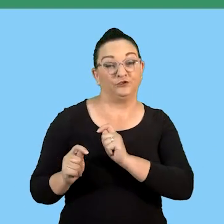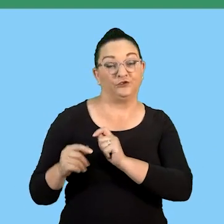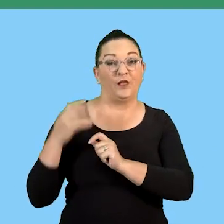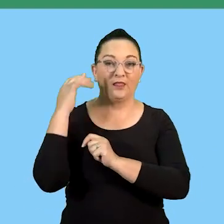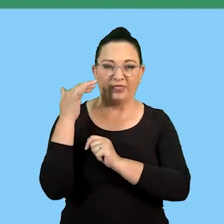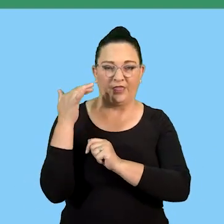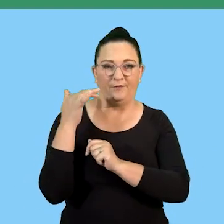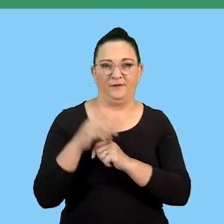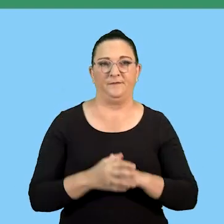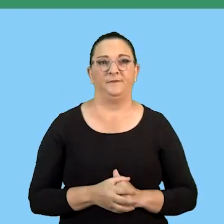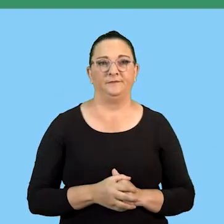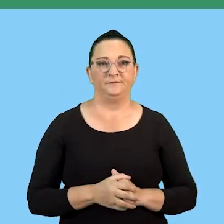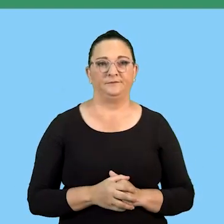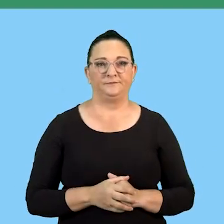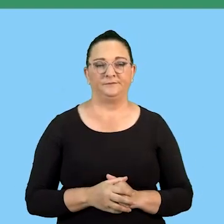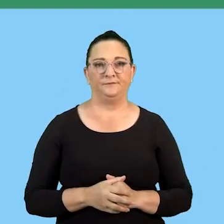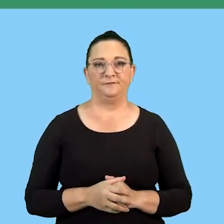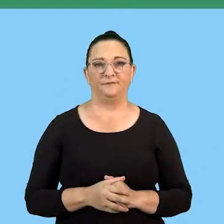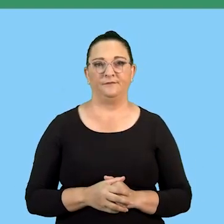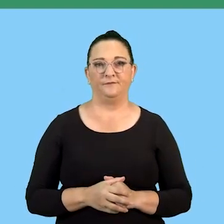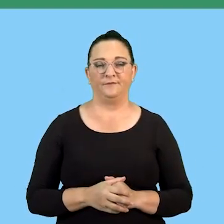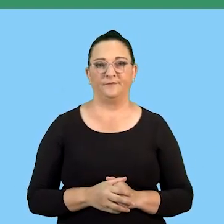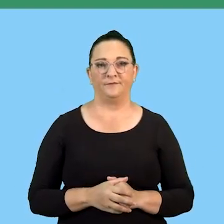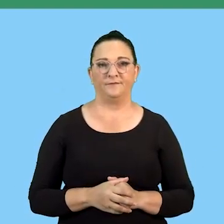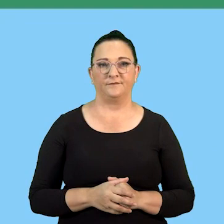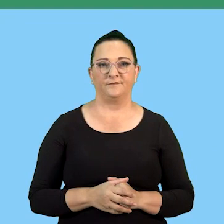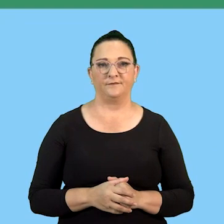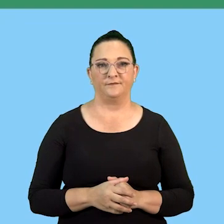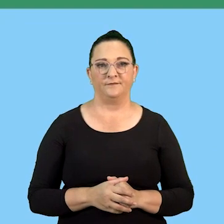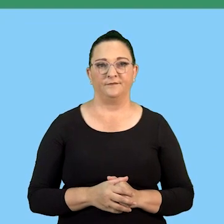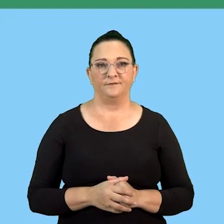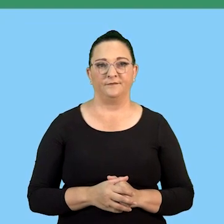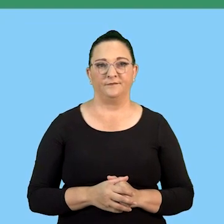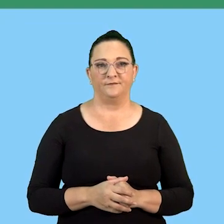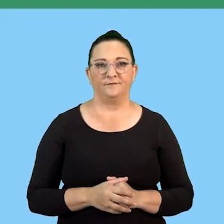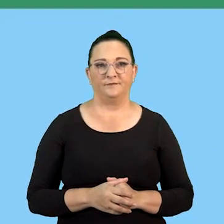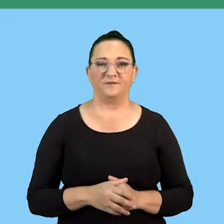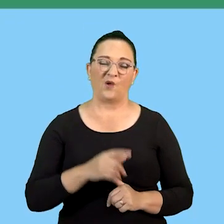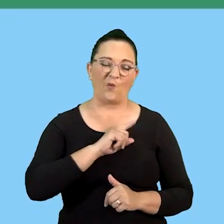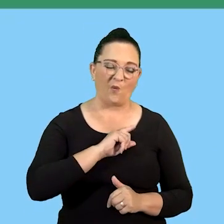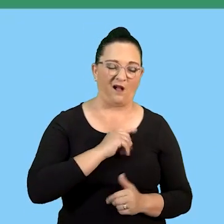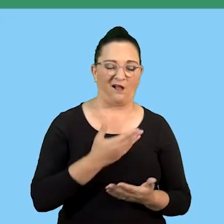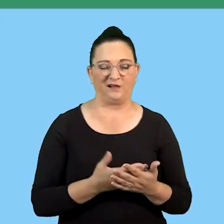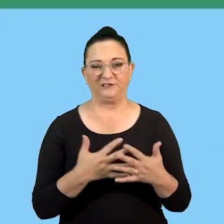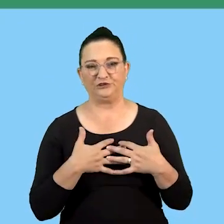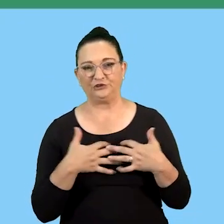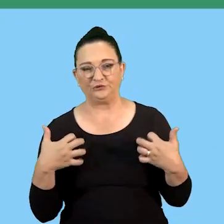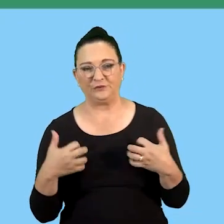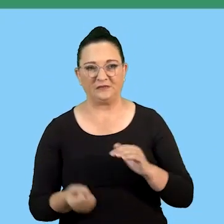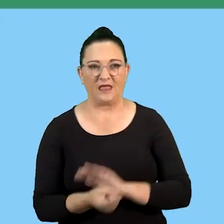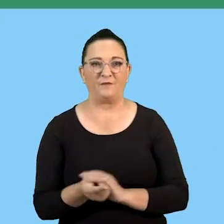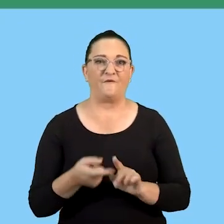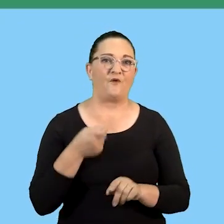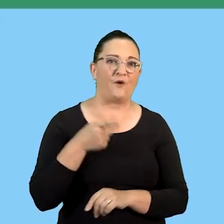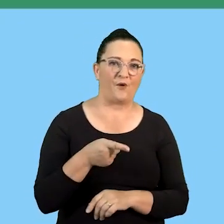is bad and should be avoided, and it disturbs the running of an organization because it causes distress, it causes